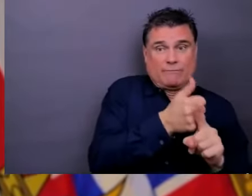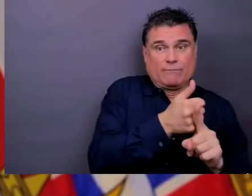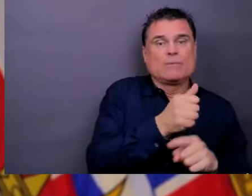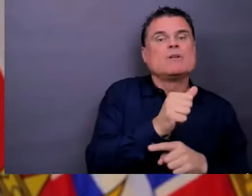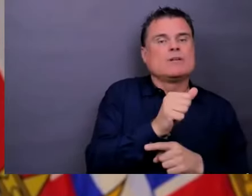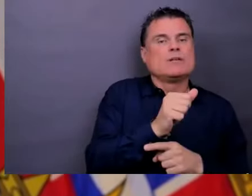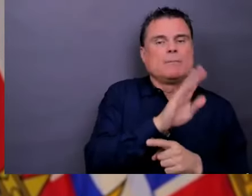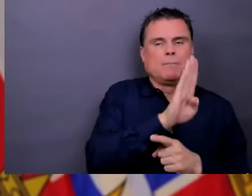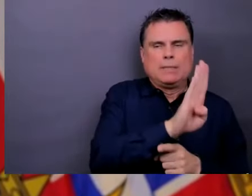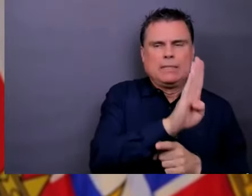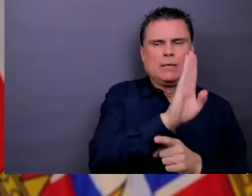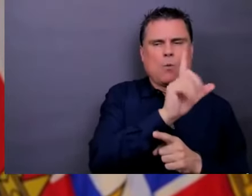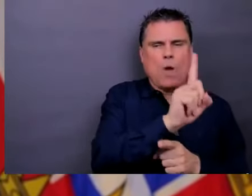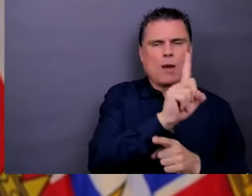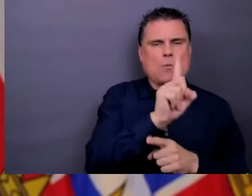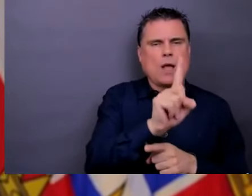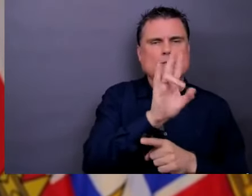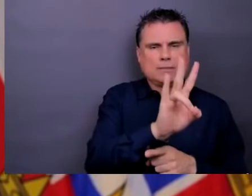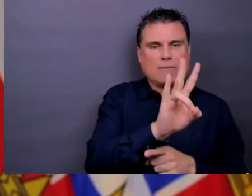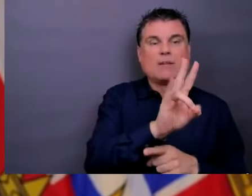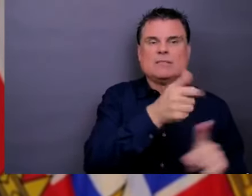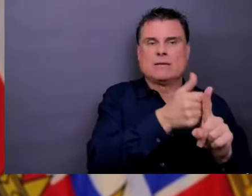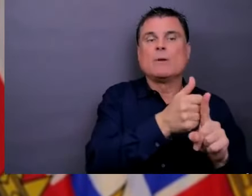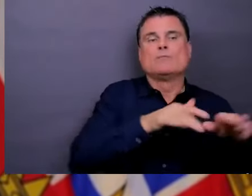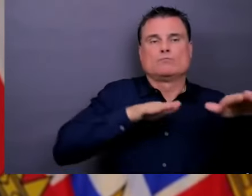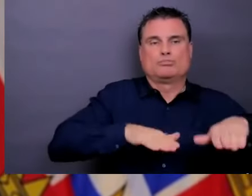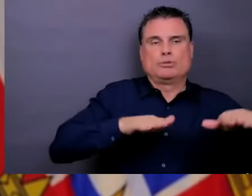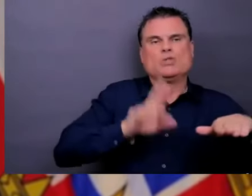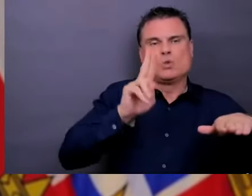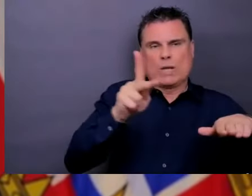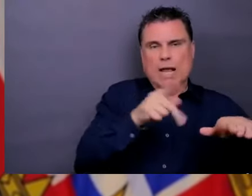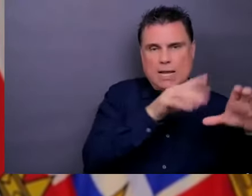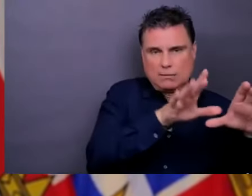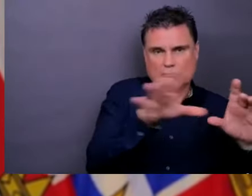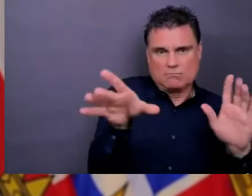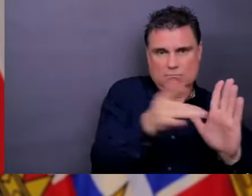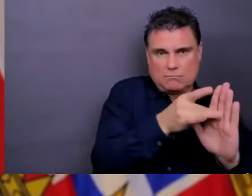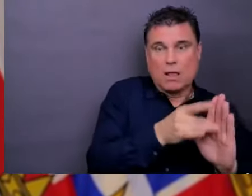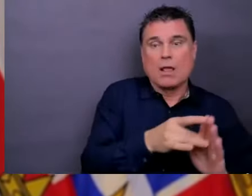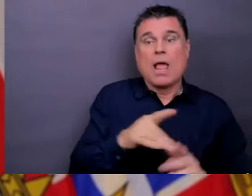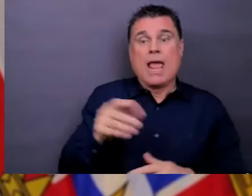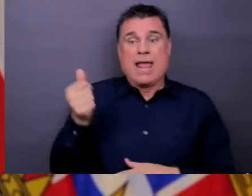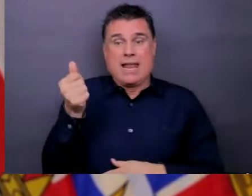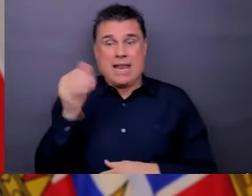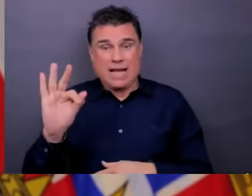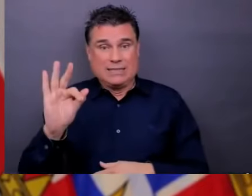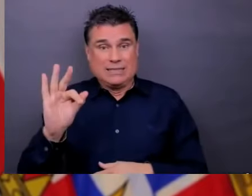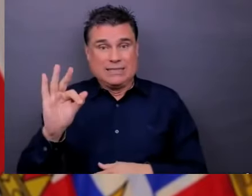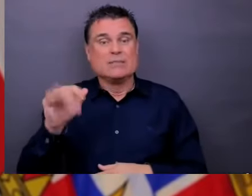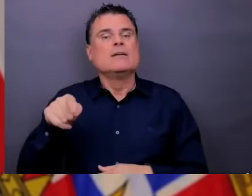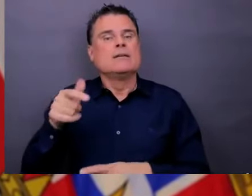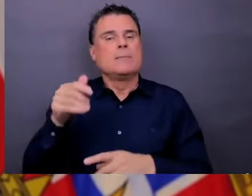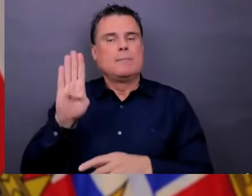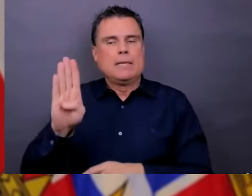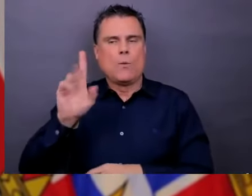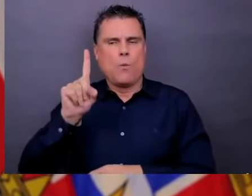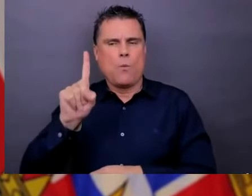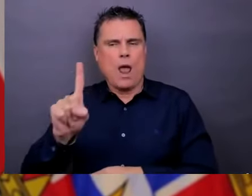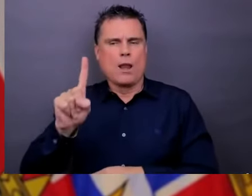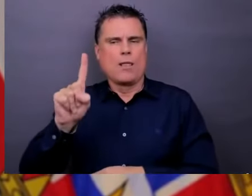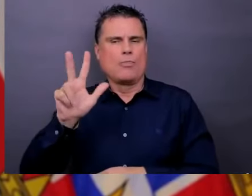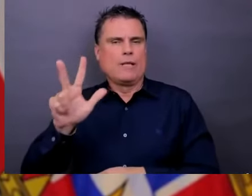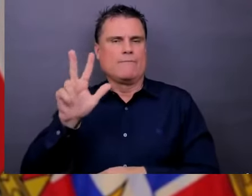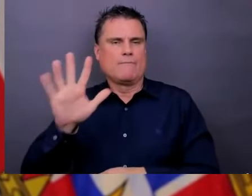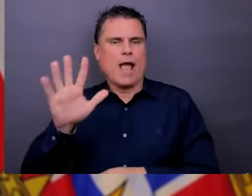been diagnosed with the B1351 variant that's originally associated with South Africa, and one